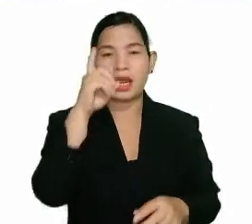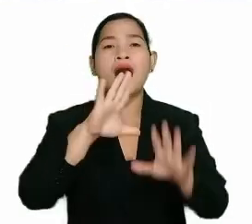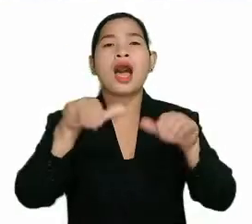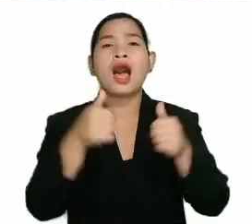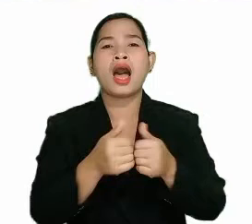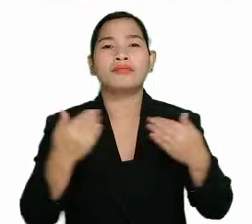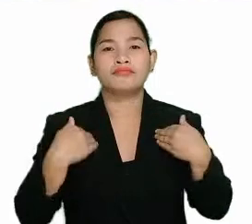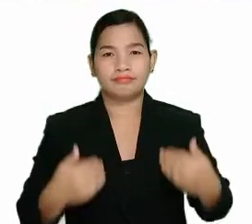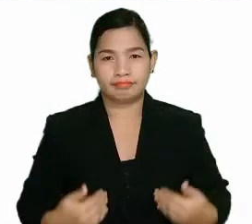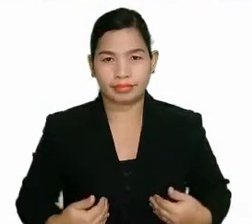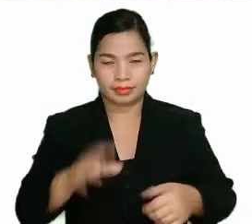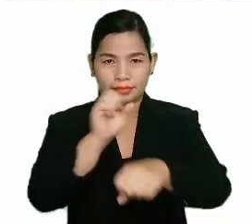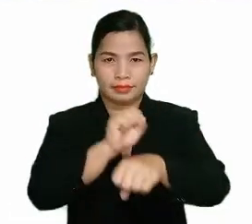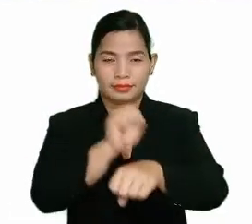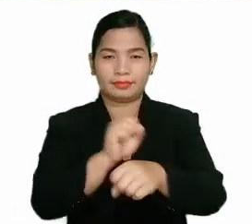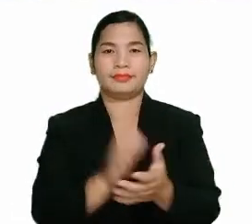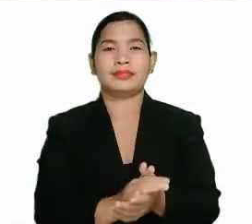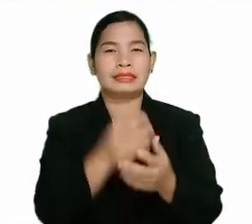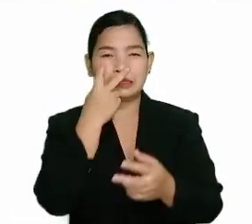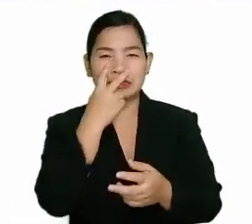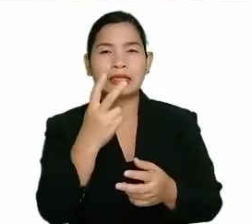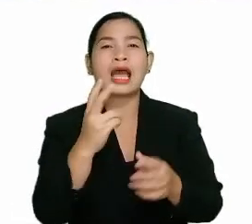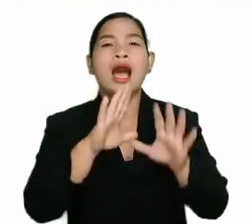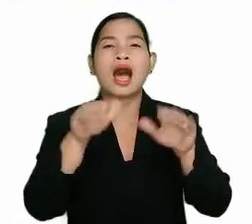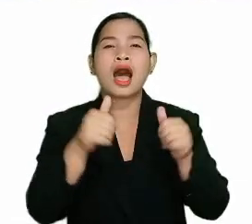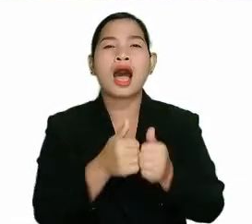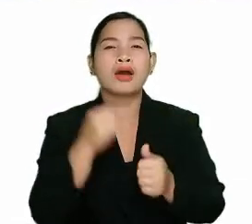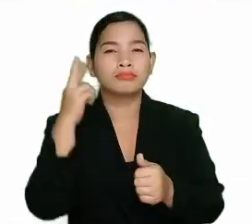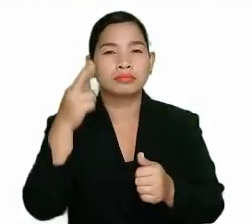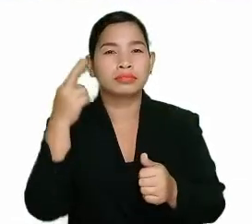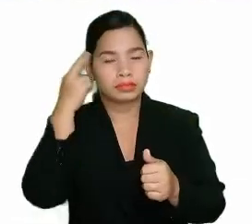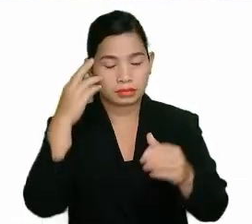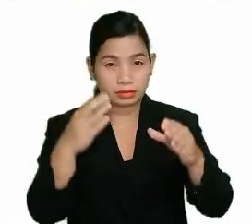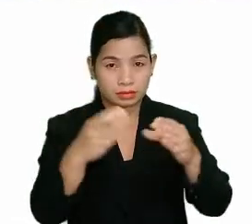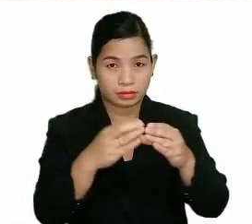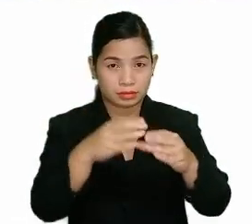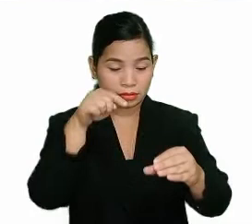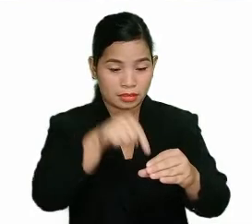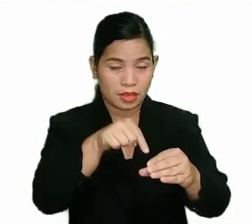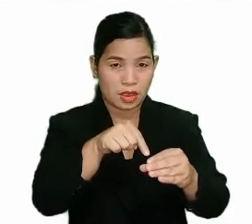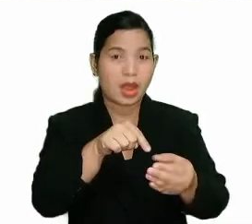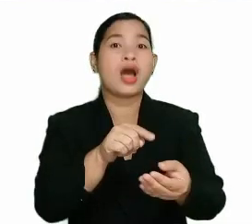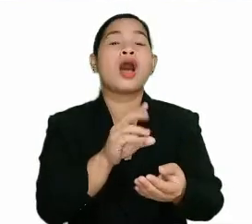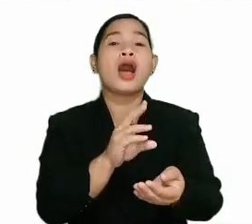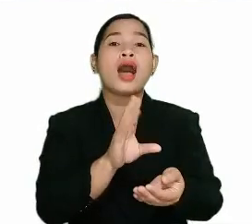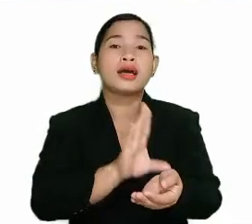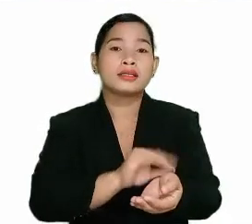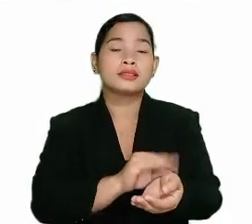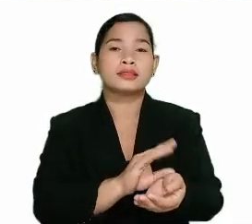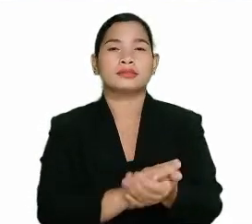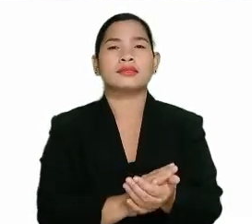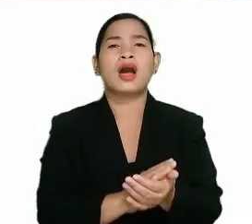works. Seeing the purpose of each organelle allow us to acknowledge the intricacies of what